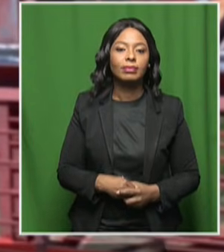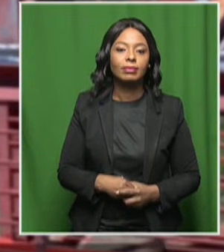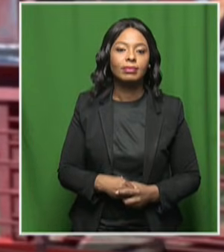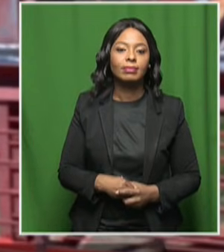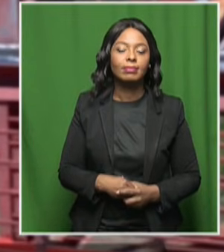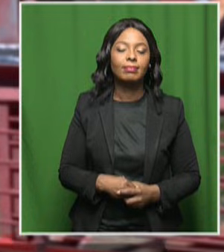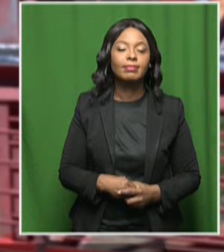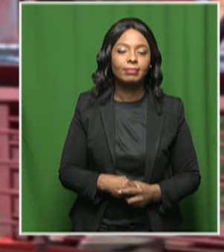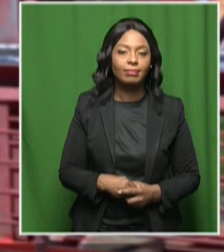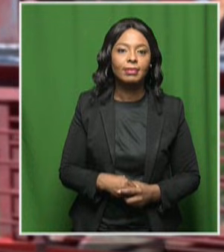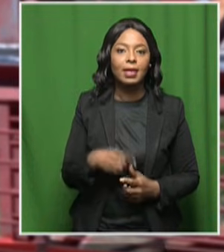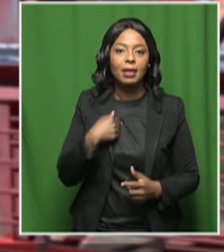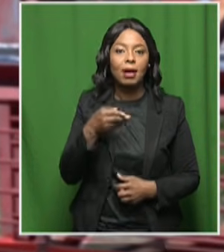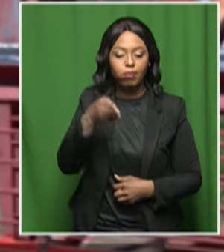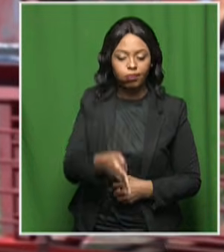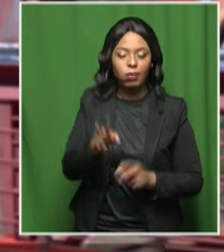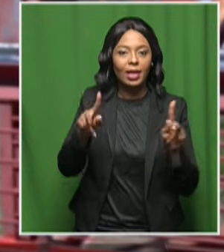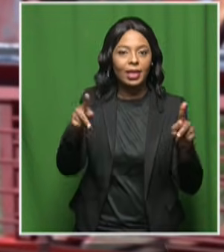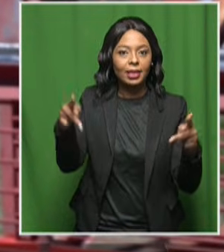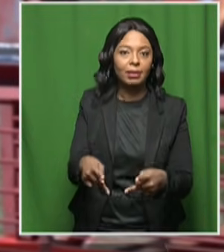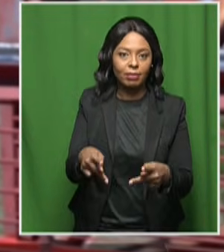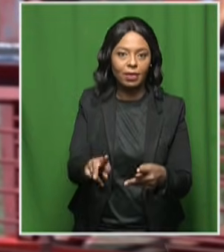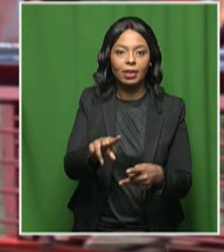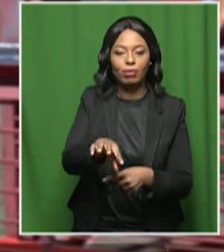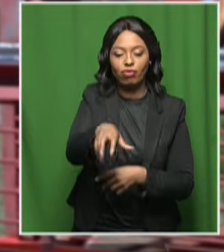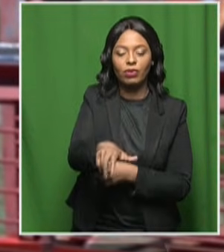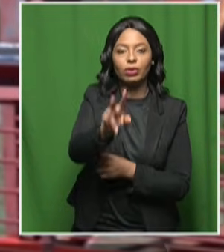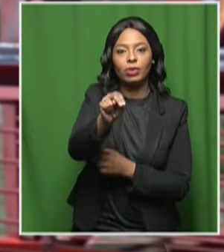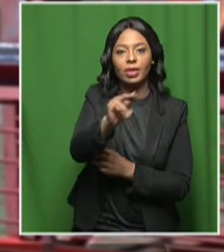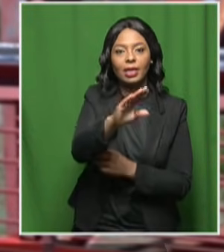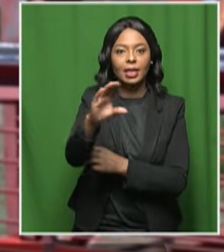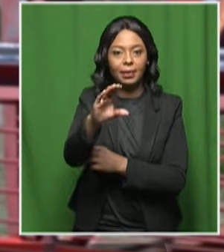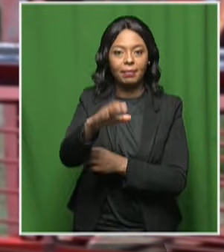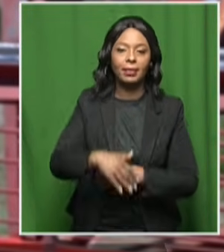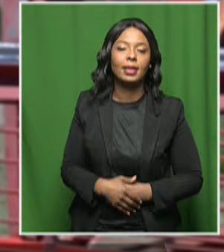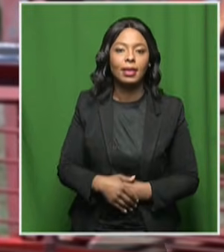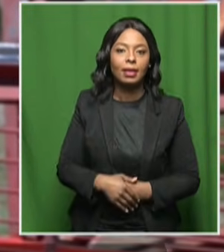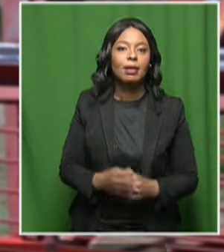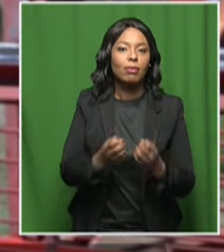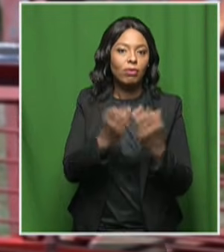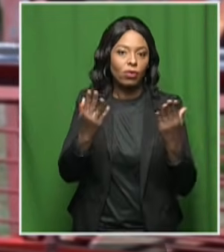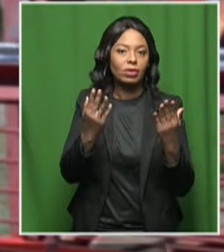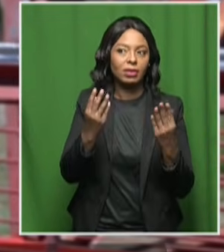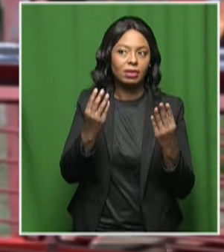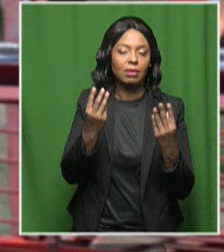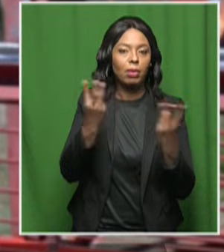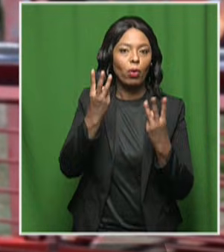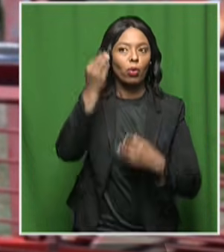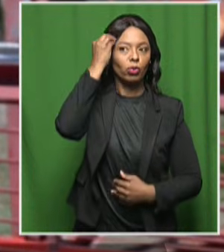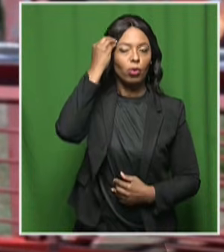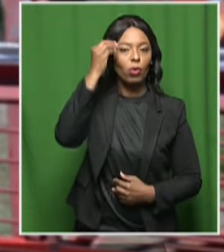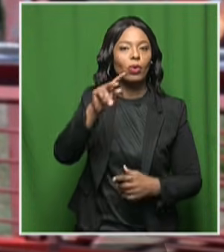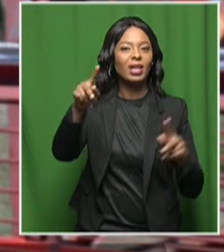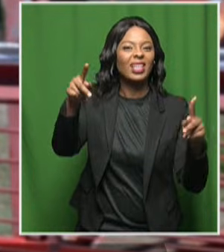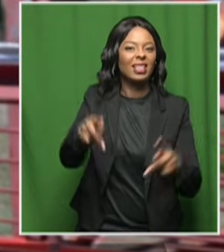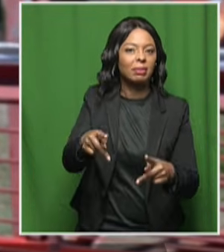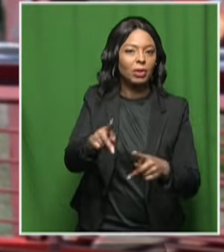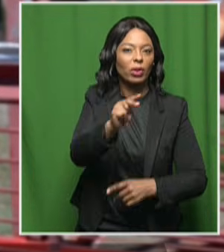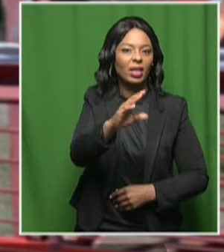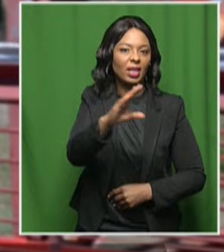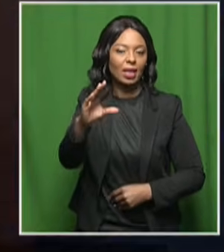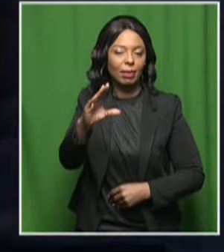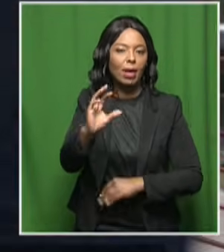Of course, we're in Kimberley in the Northern Cape. Of course, Kimberley is synonymous with diamonds, the diamonds rush. That, of course,